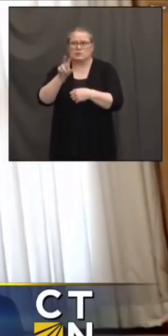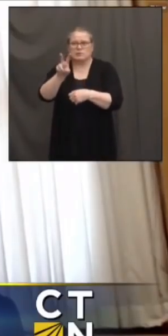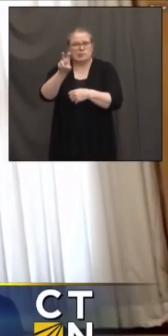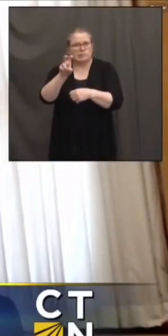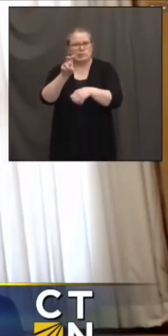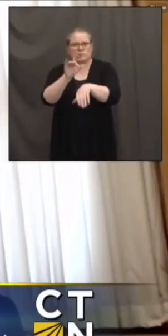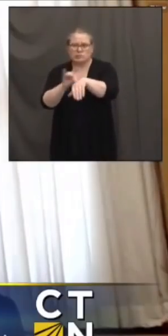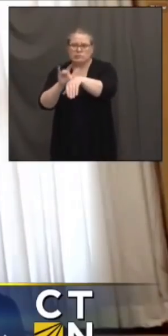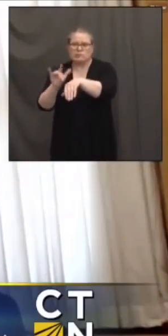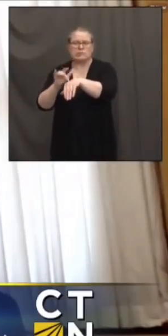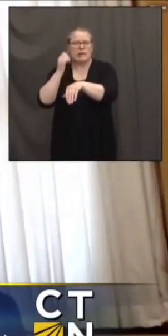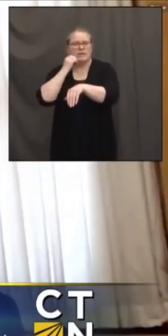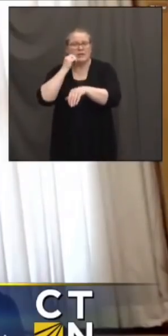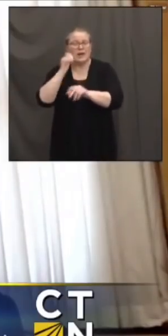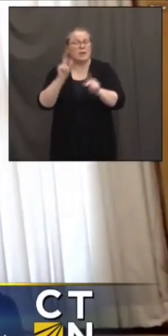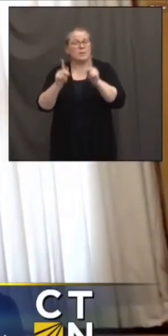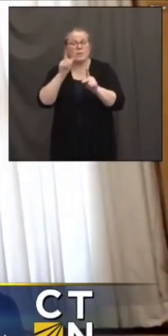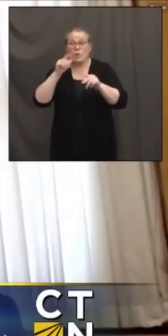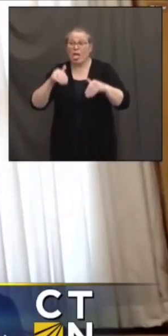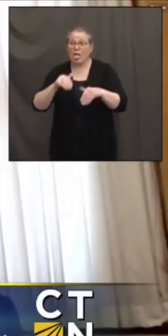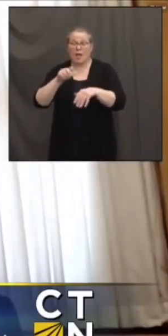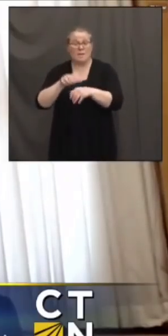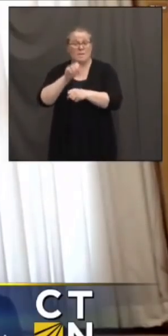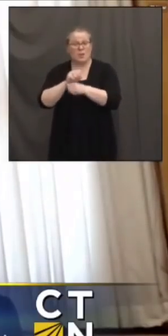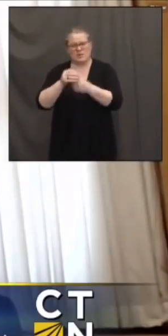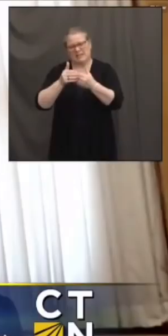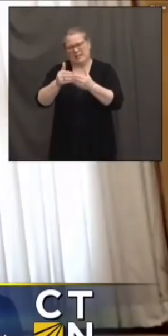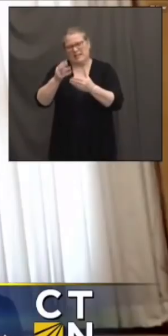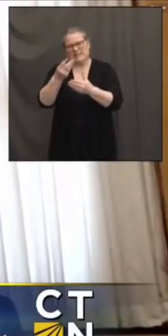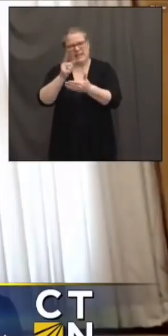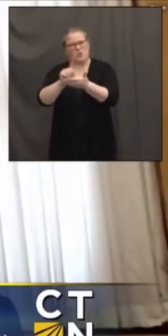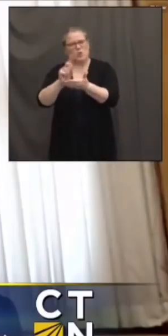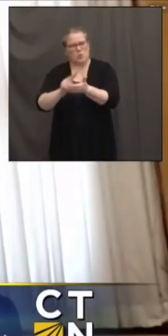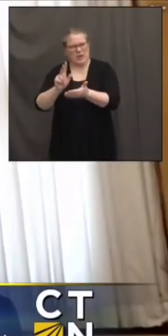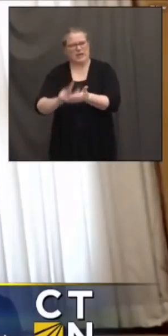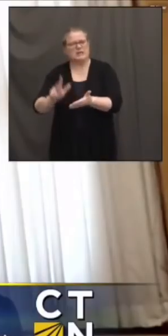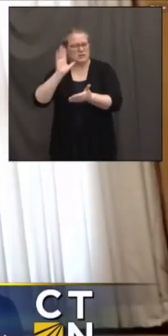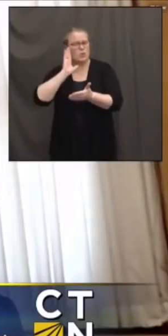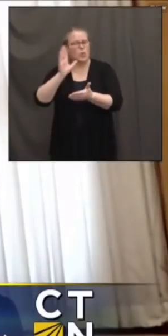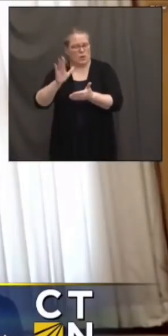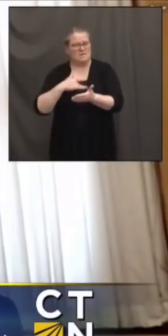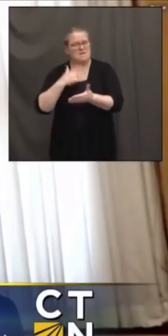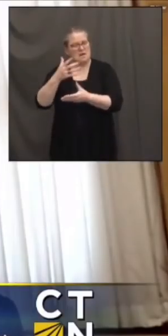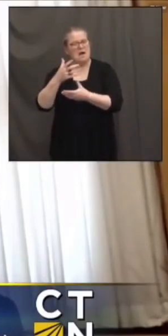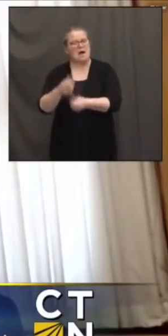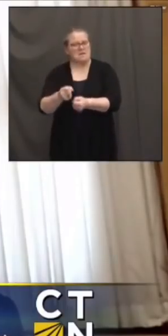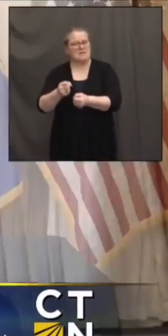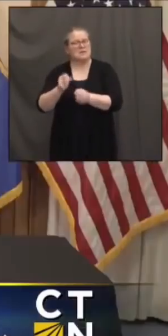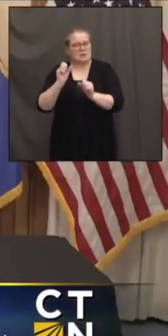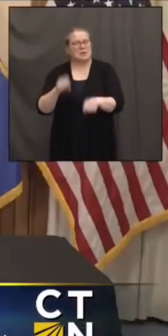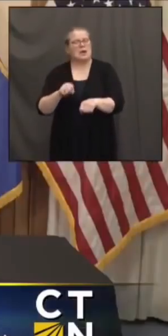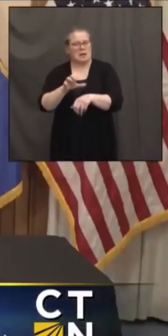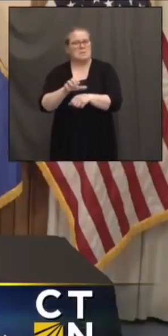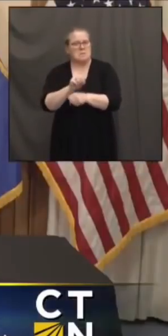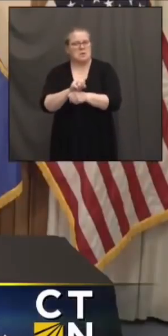able to secure an appointment in the next several weeks, we're confident we'll be able to very shortly.